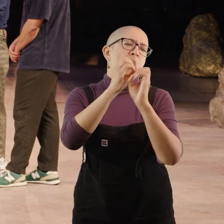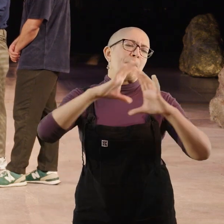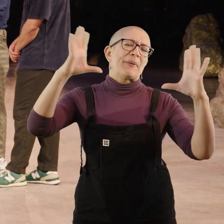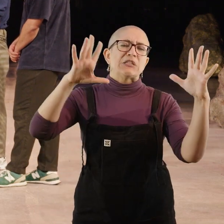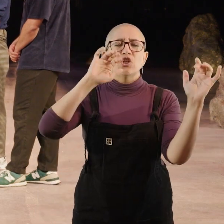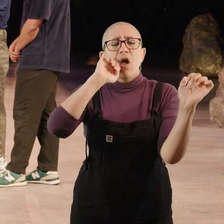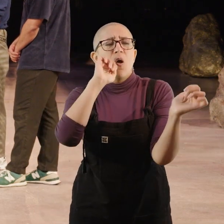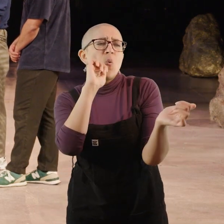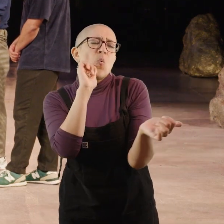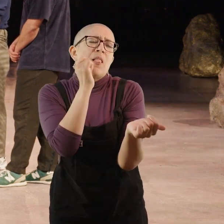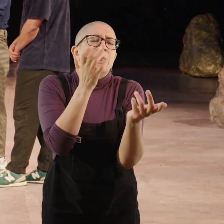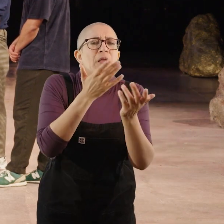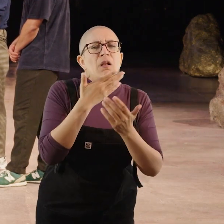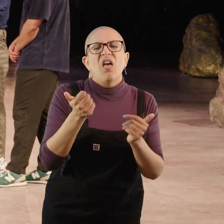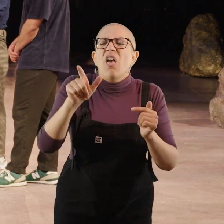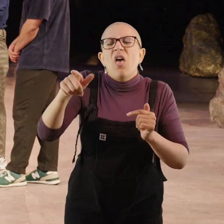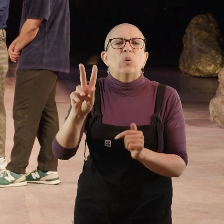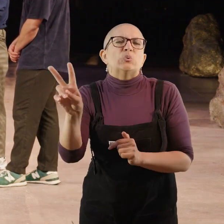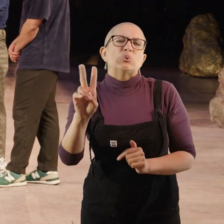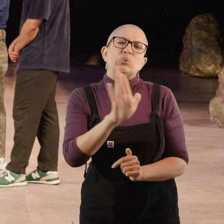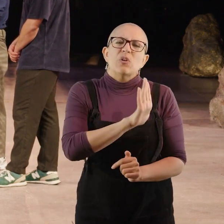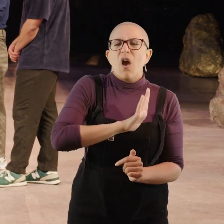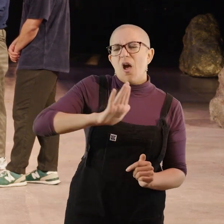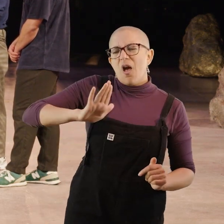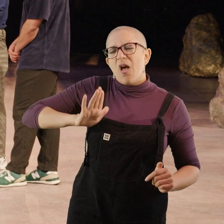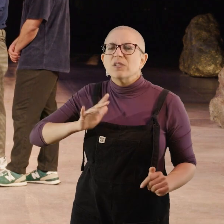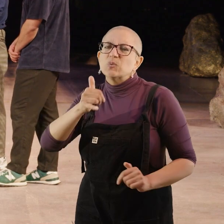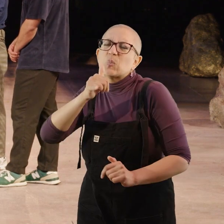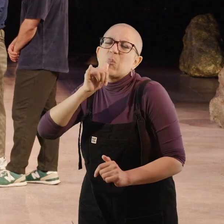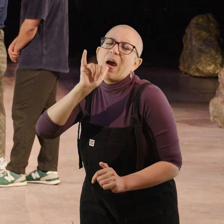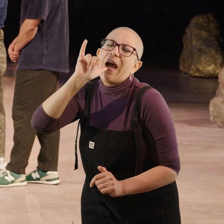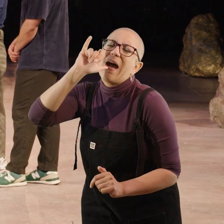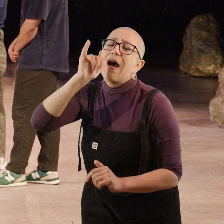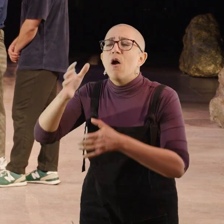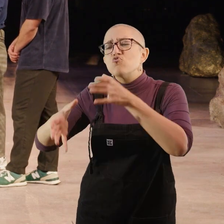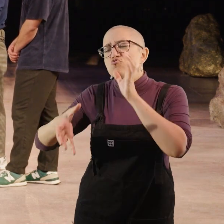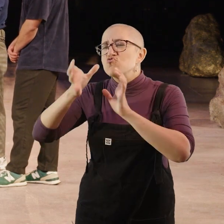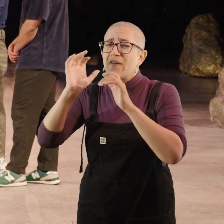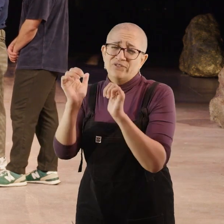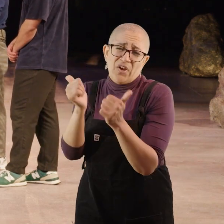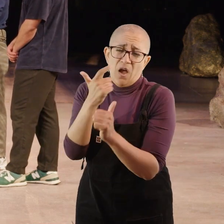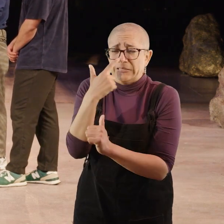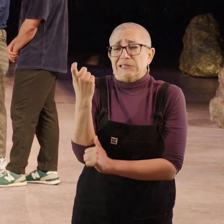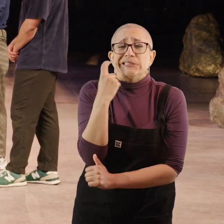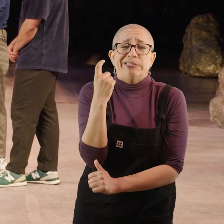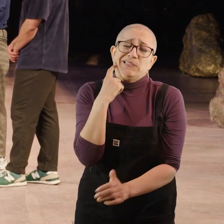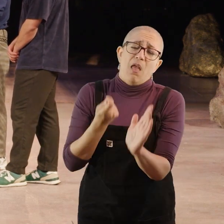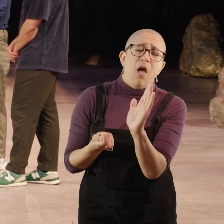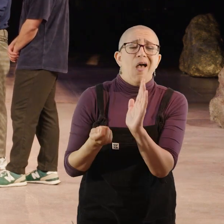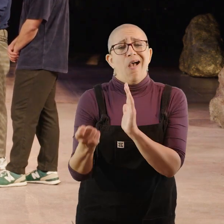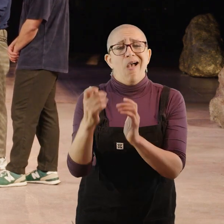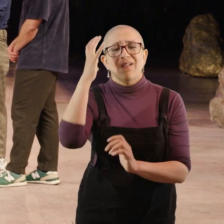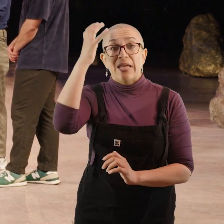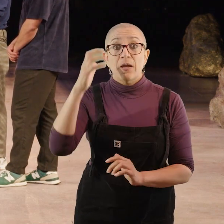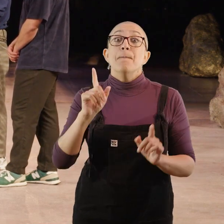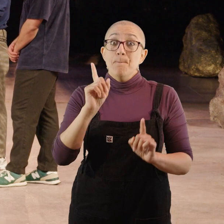I'll lure the sleepy grooms with wine, and it'll be fine. And what can't we do? We'll perform. You know, it had all these, and this is